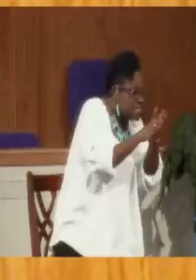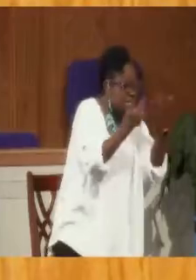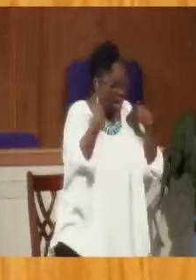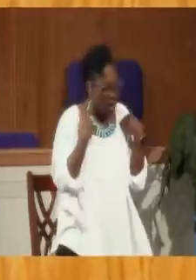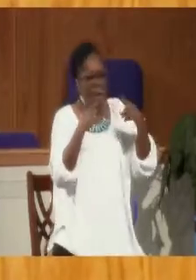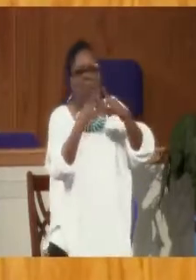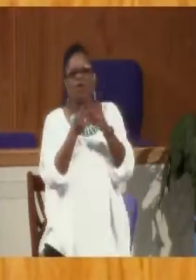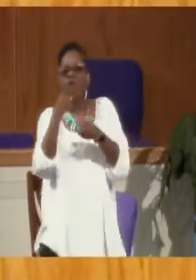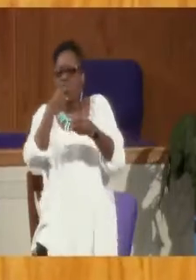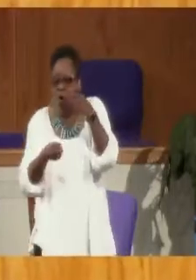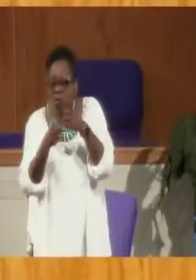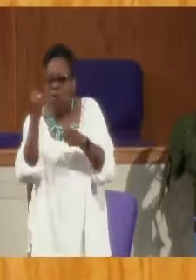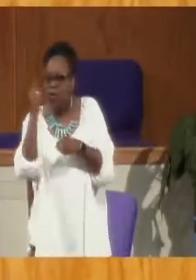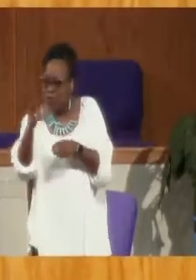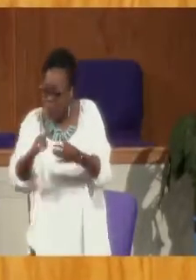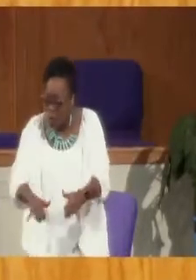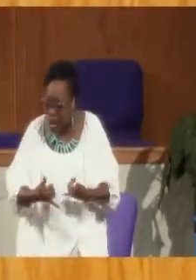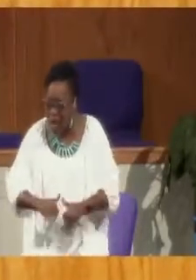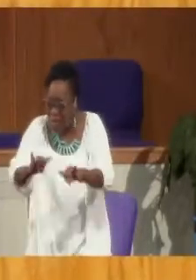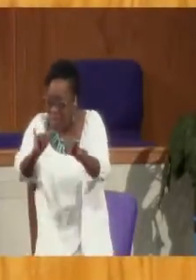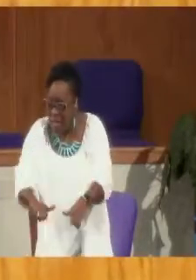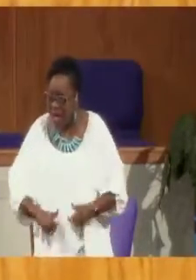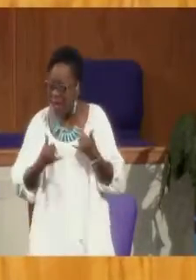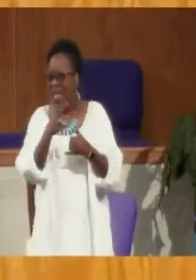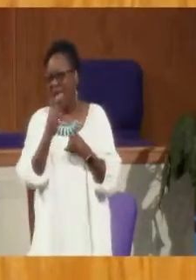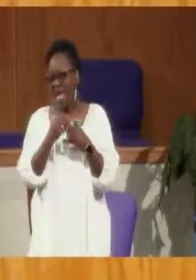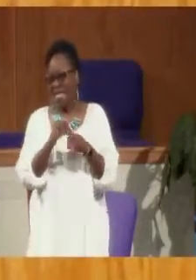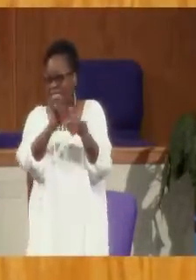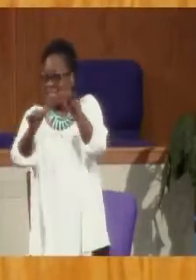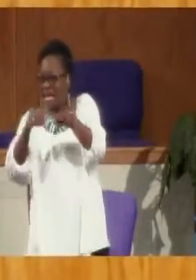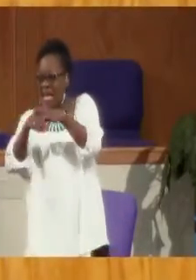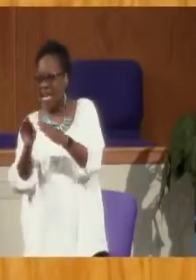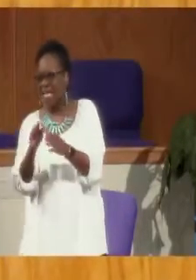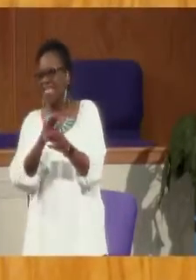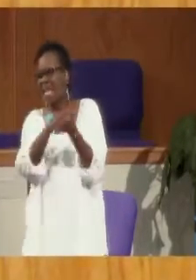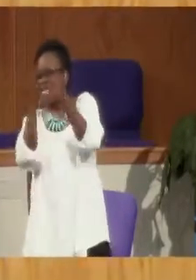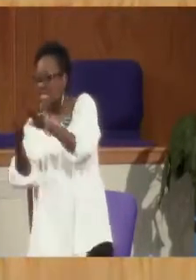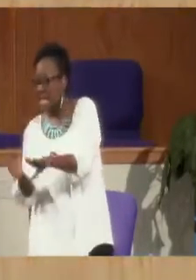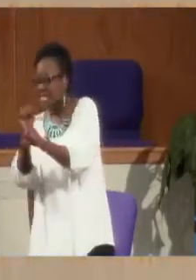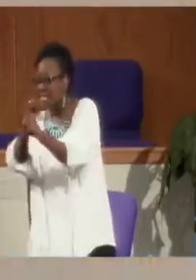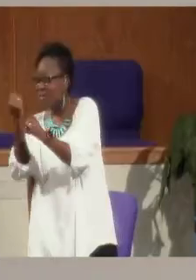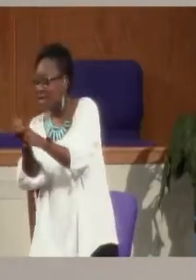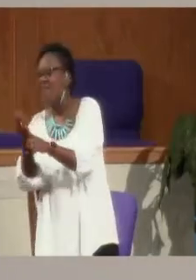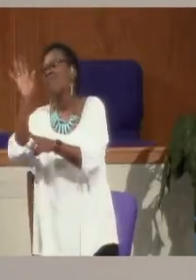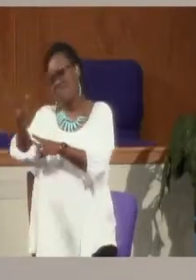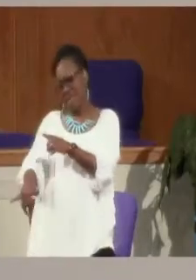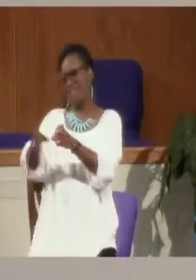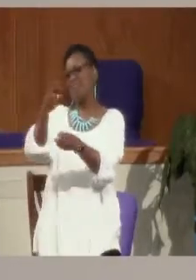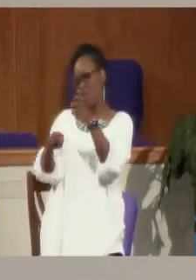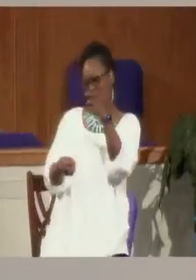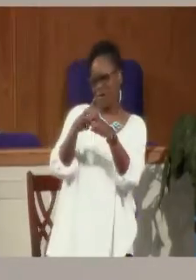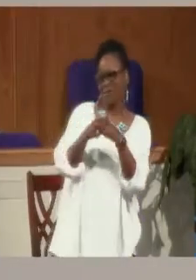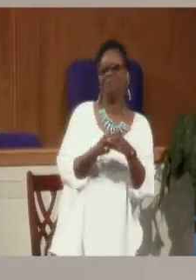dead situation. Oh, Brian Thompson, you just preached up in here. What happens when you are alive but feel like you're in a